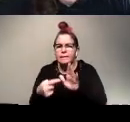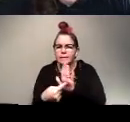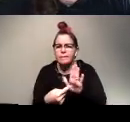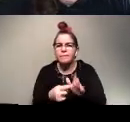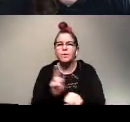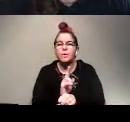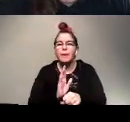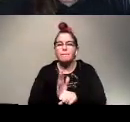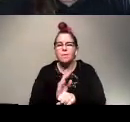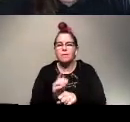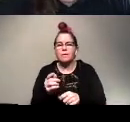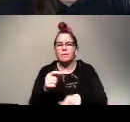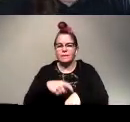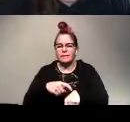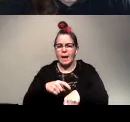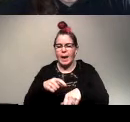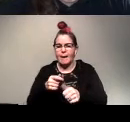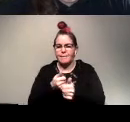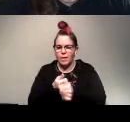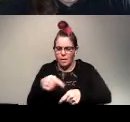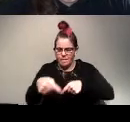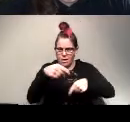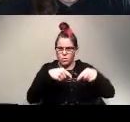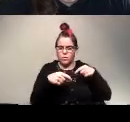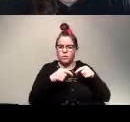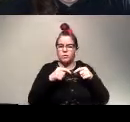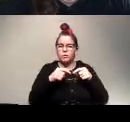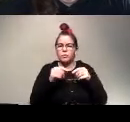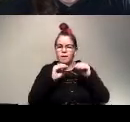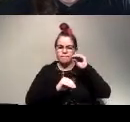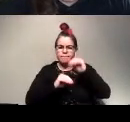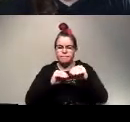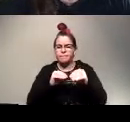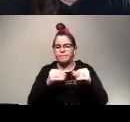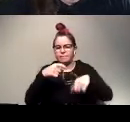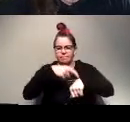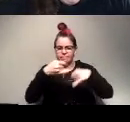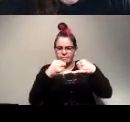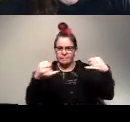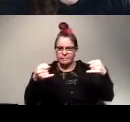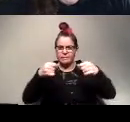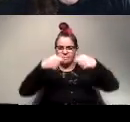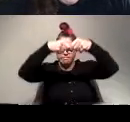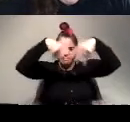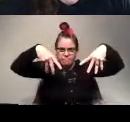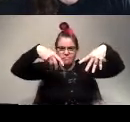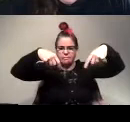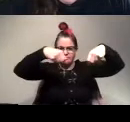time backwards to construct lineages and figure out where everything came